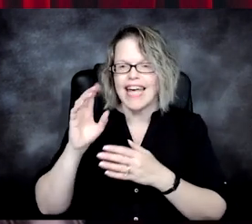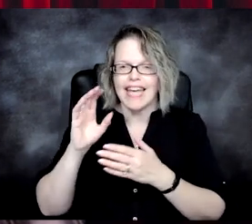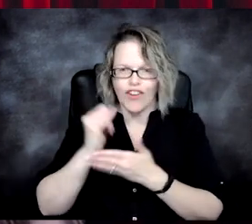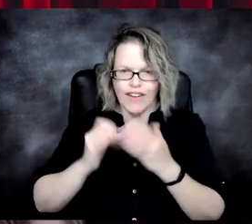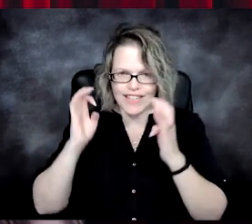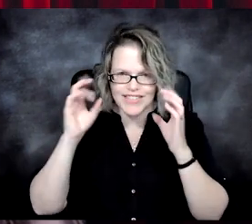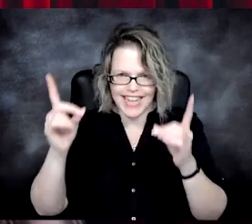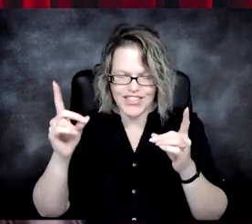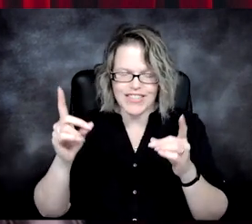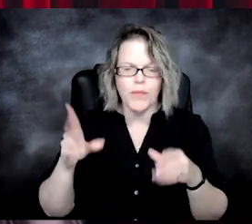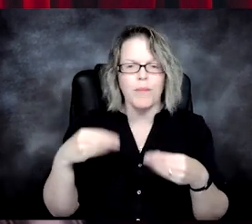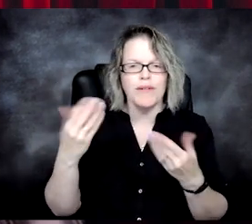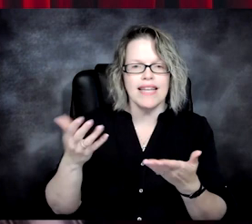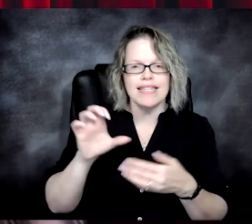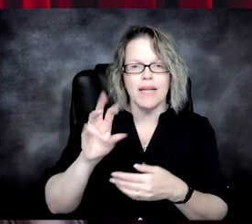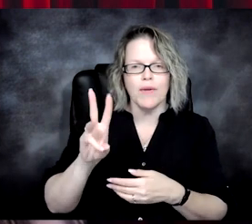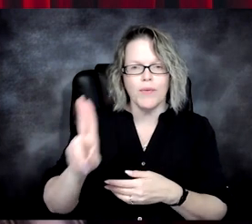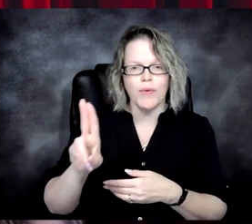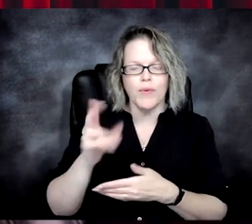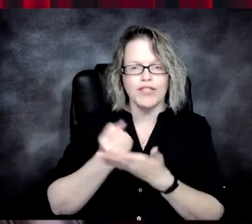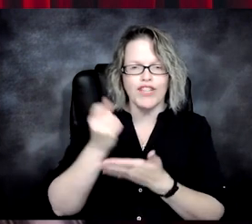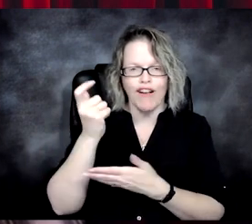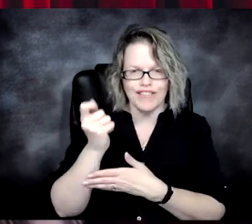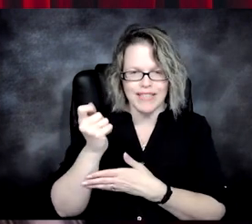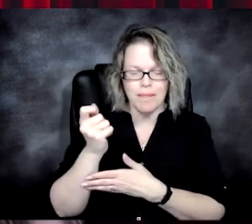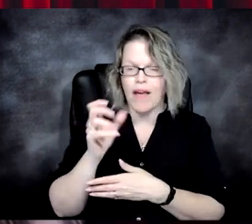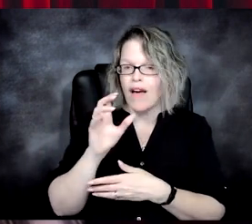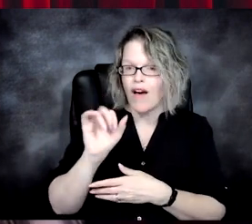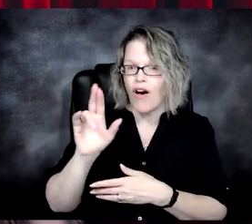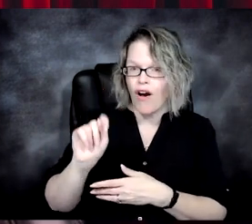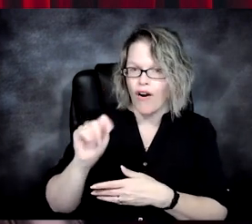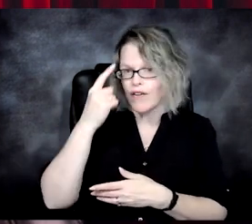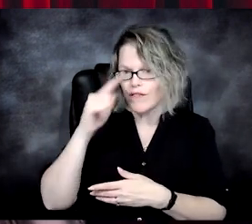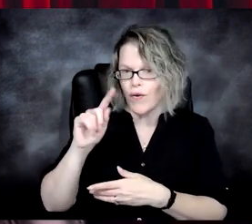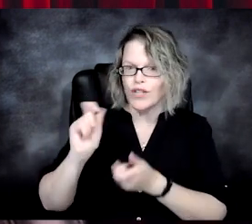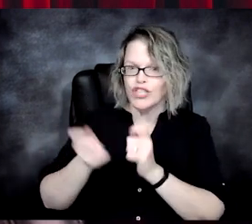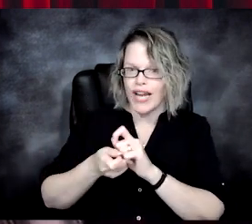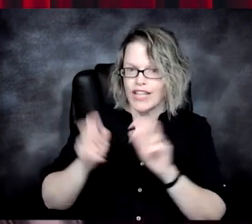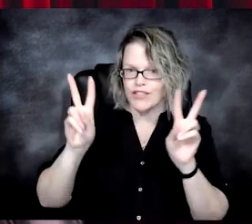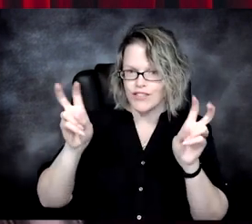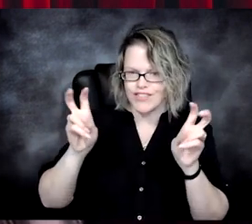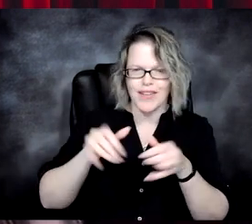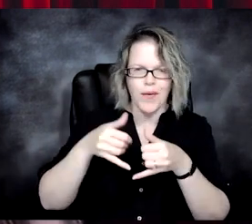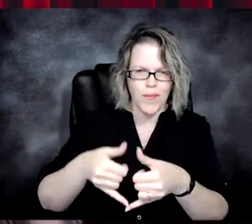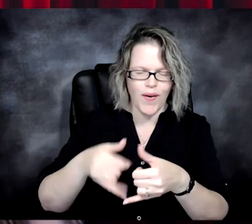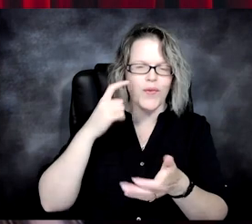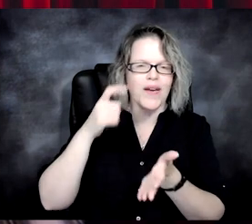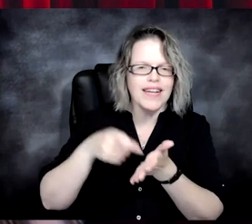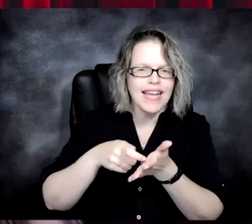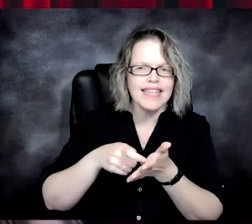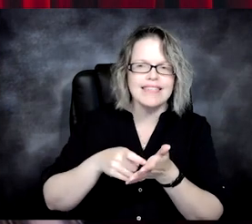presenting are CWU scholarships, the CWU Art for Change Award. This award recognizes artwork